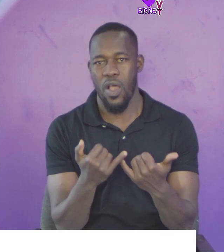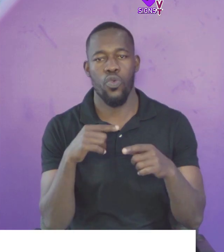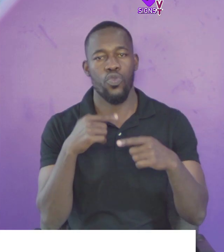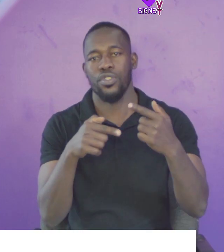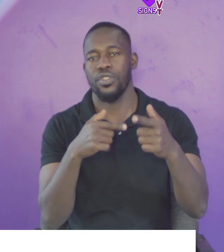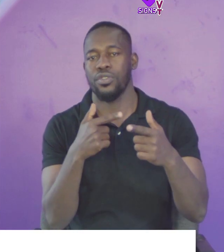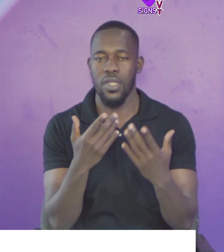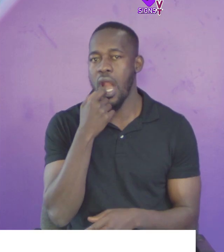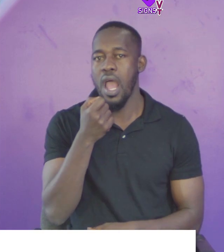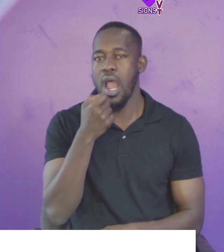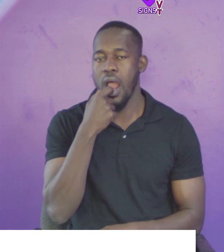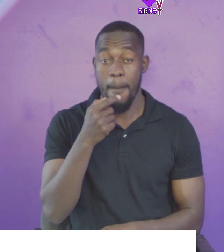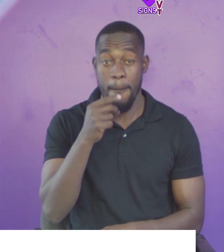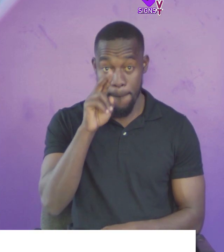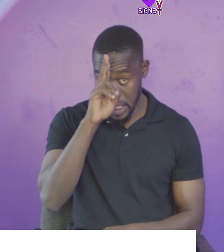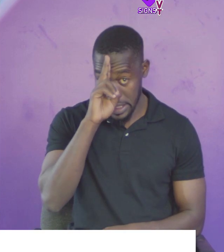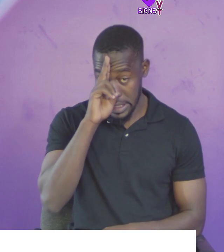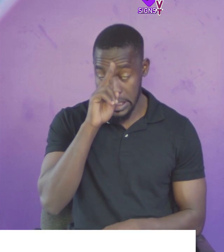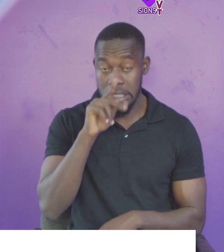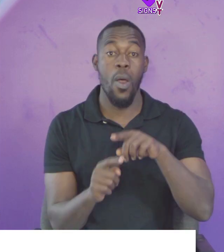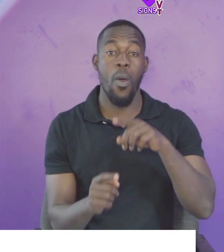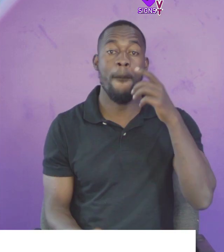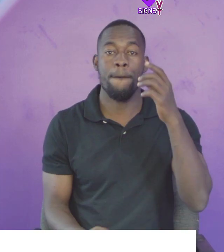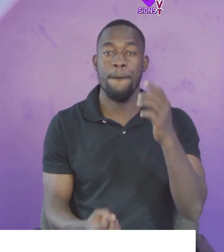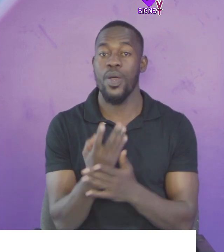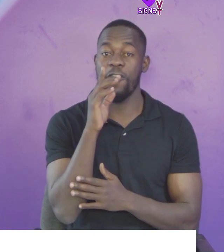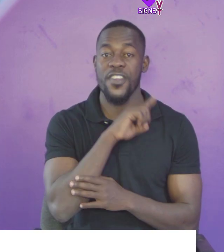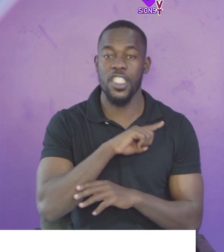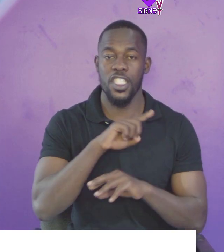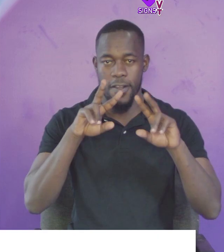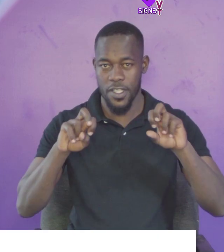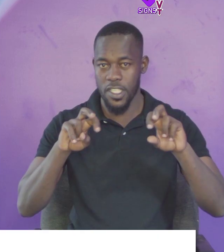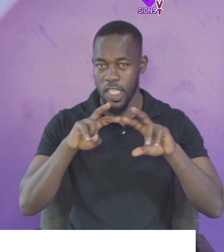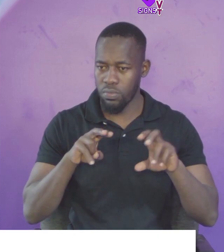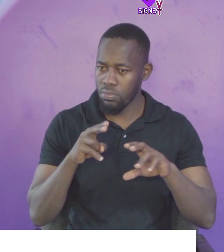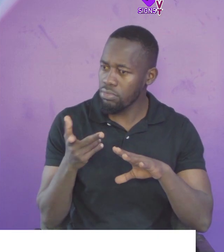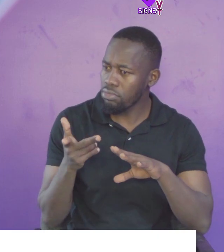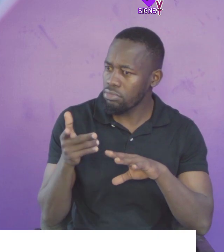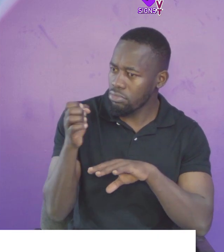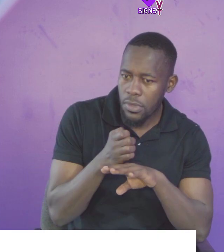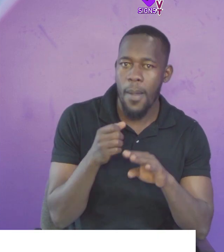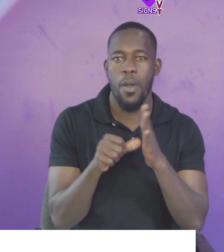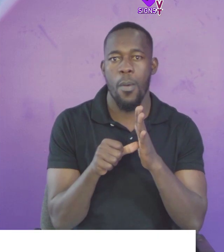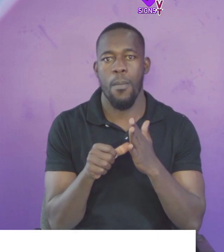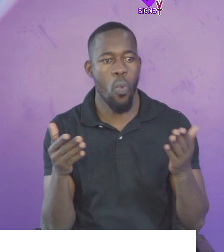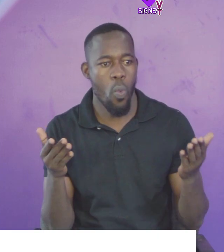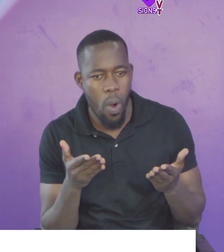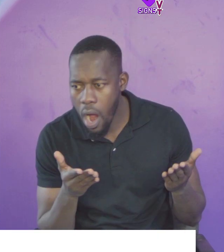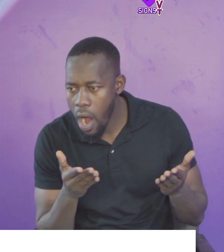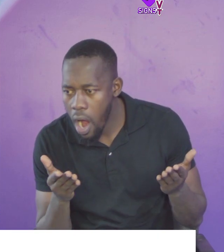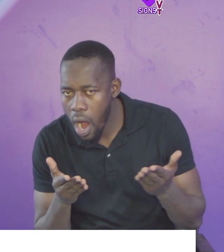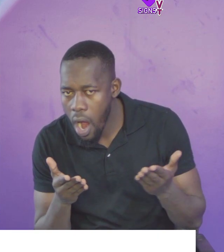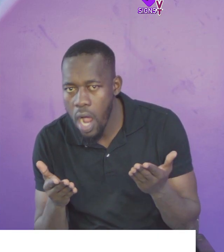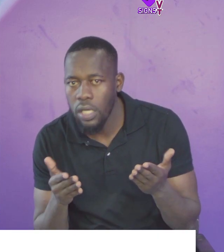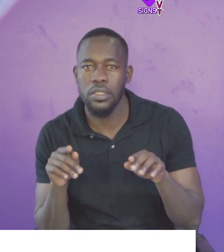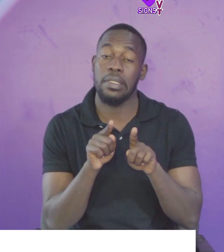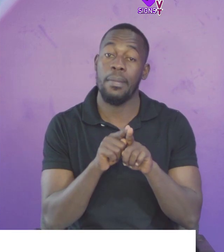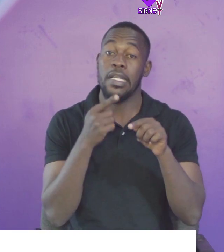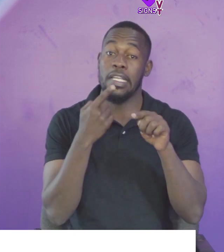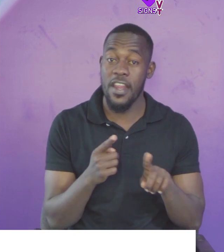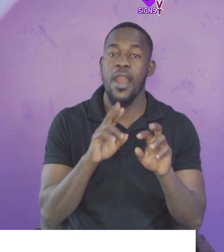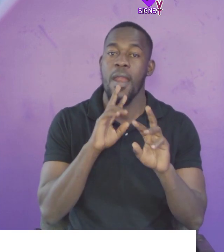treatment. Police have launched investigations to establish the cause of the crash, with preliminary